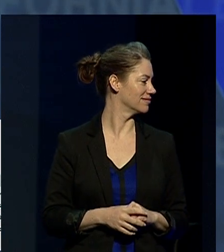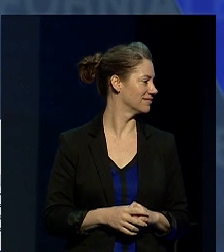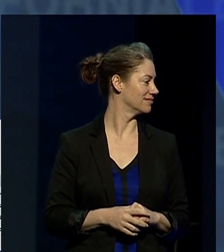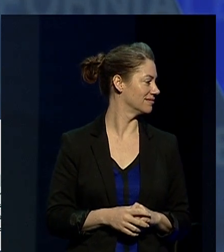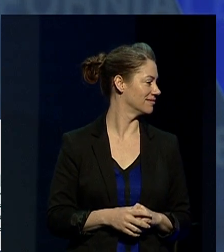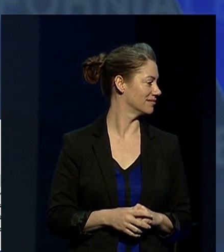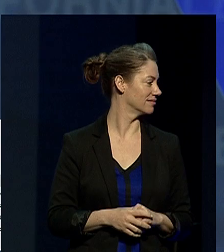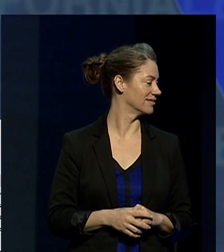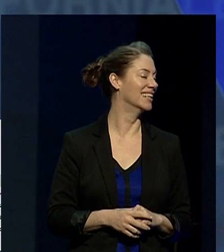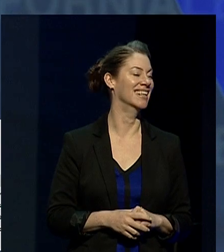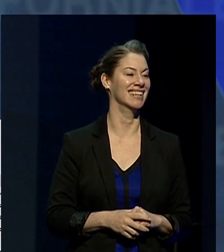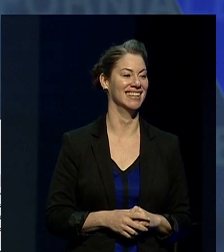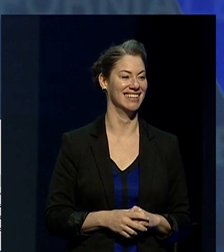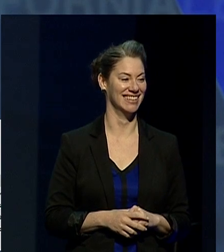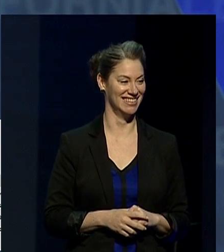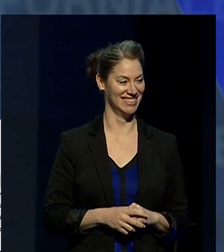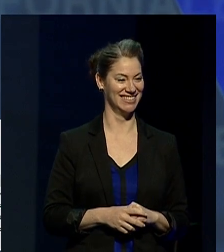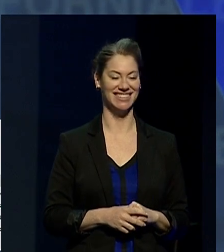Okay.